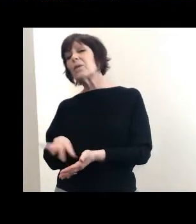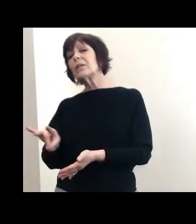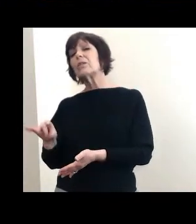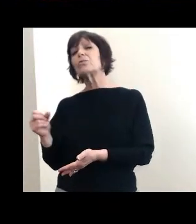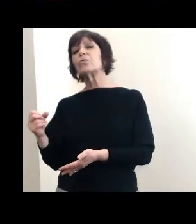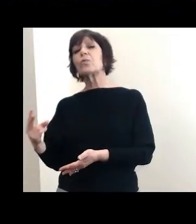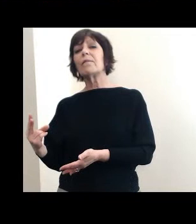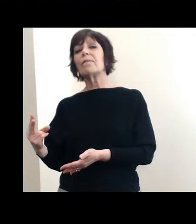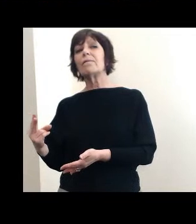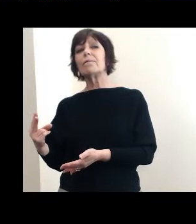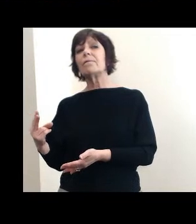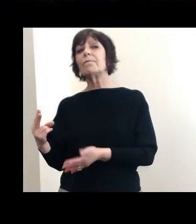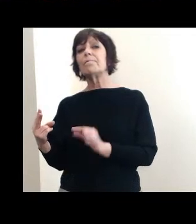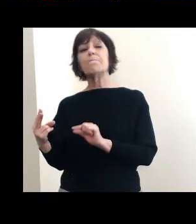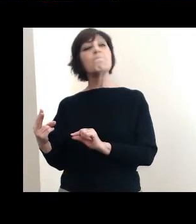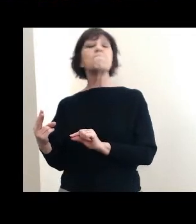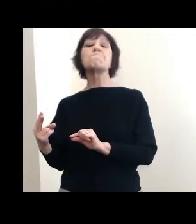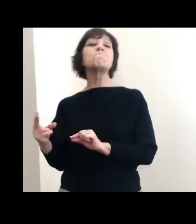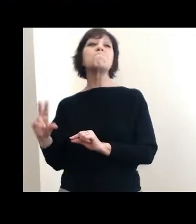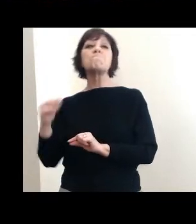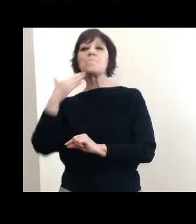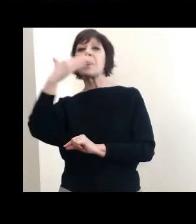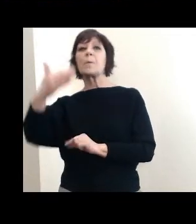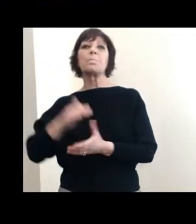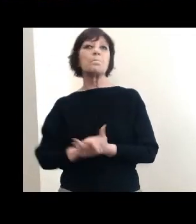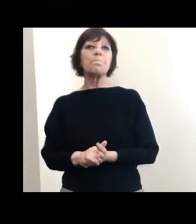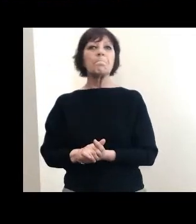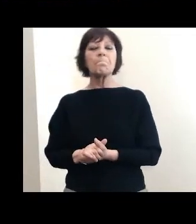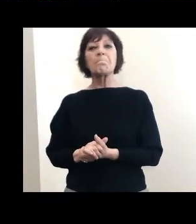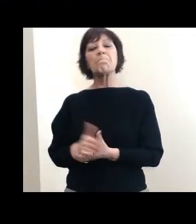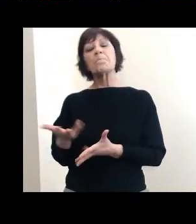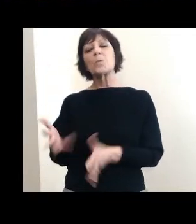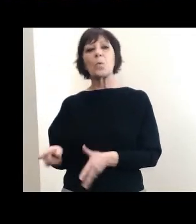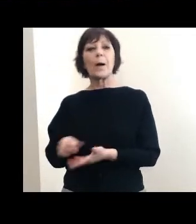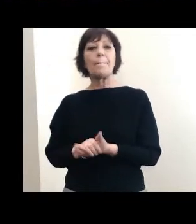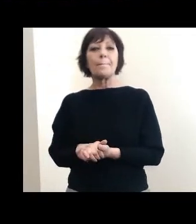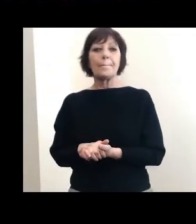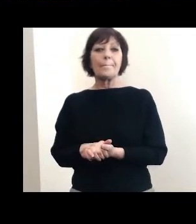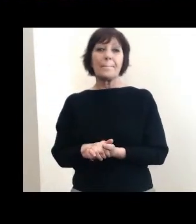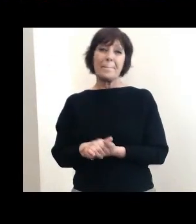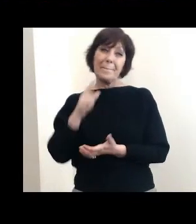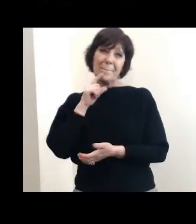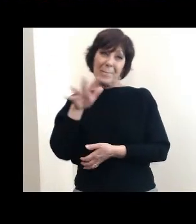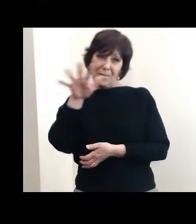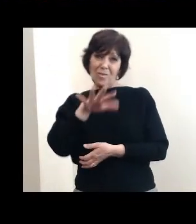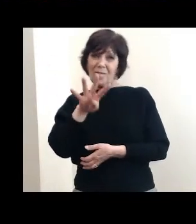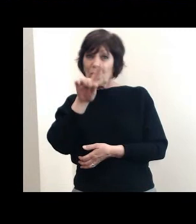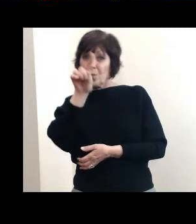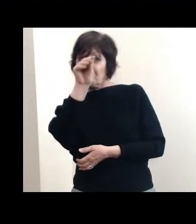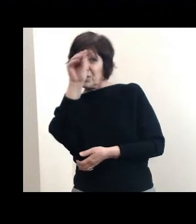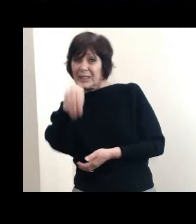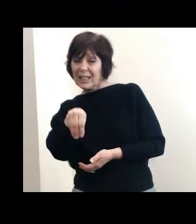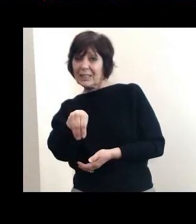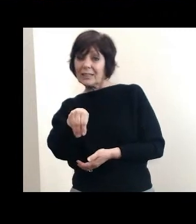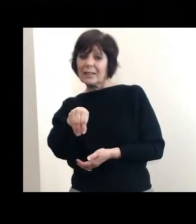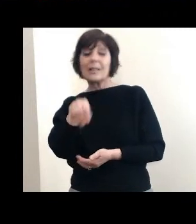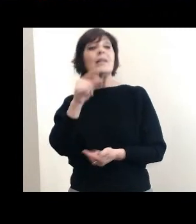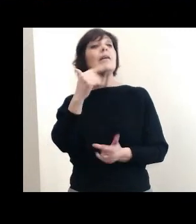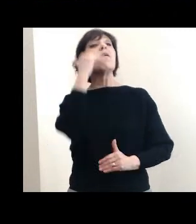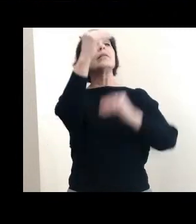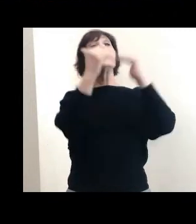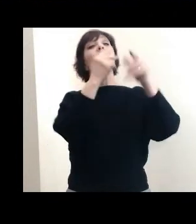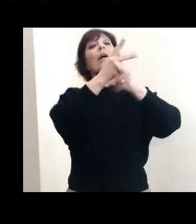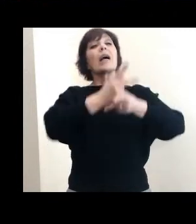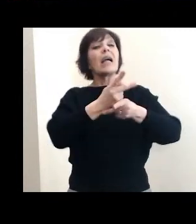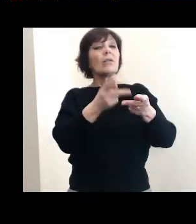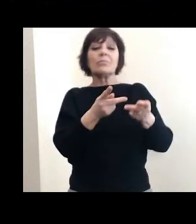2,812 have declined the doses. That's roughly about 41%. In adult care facilities,